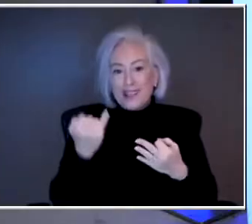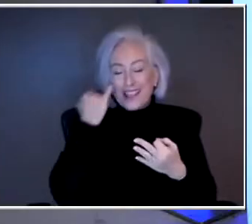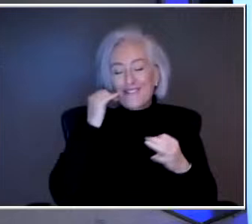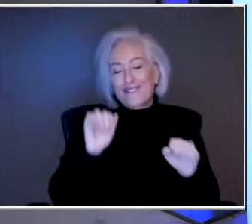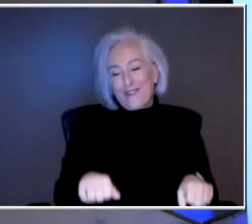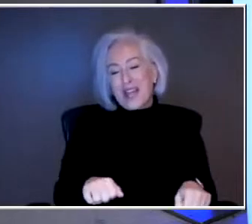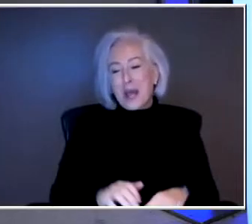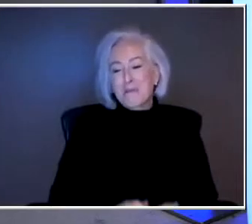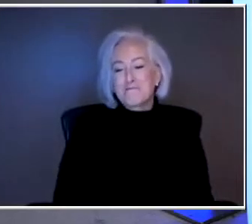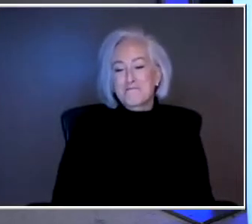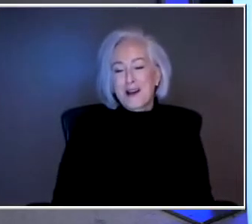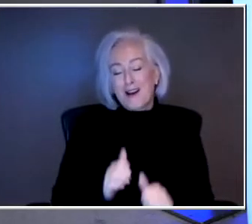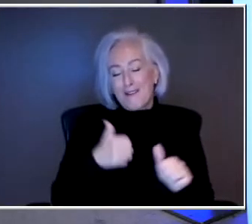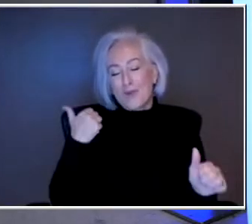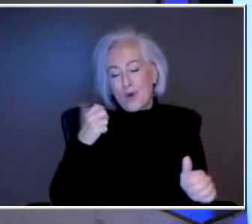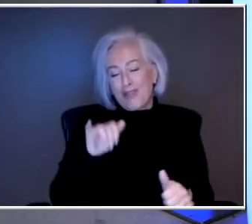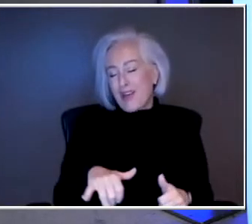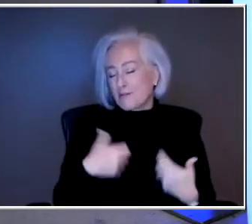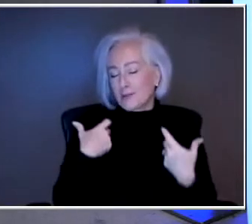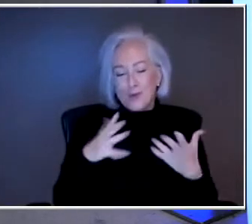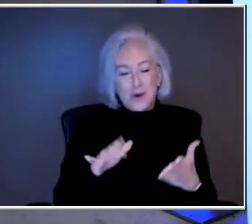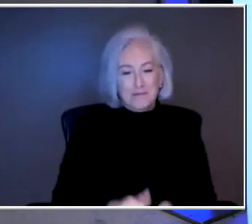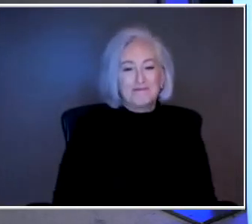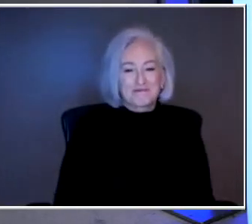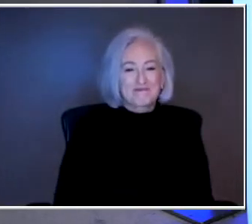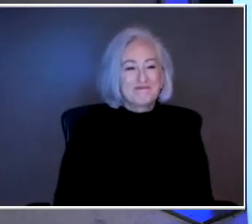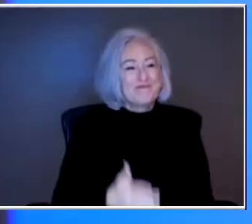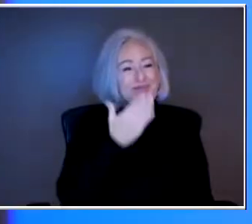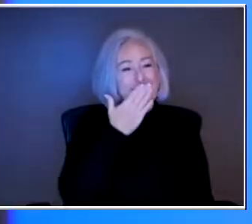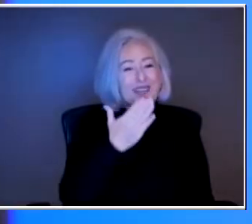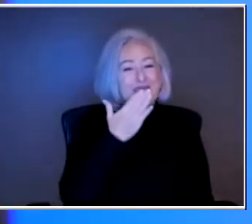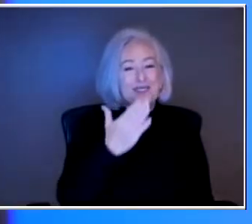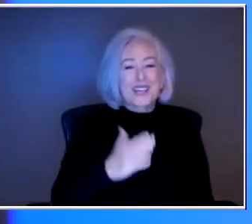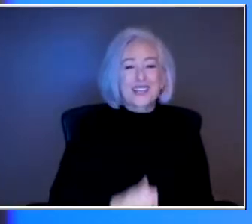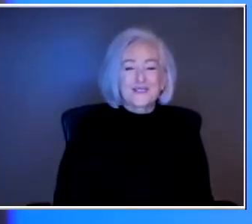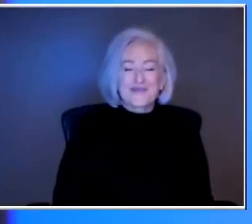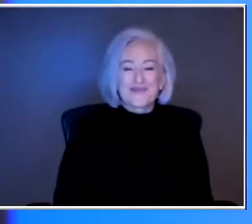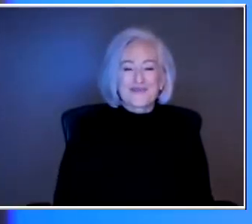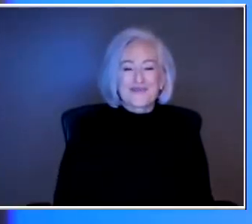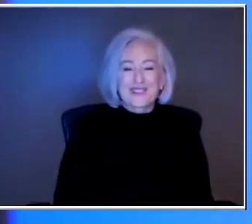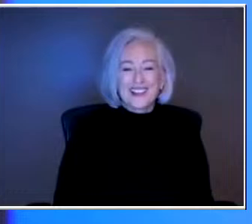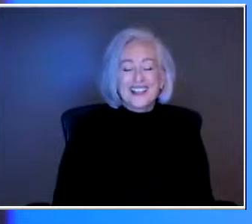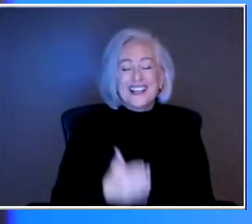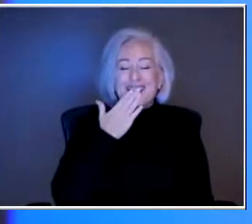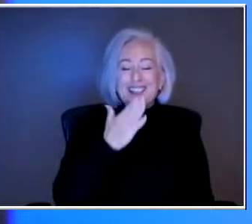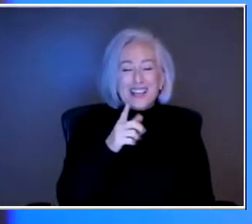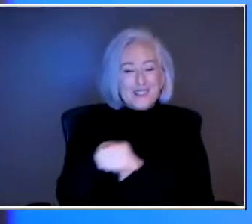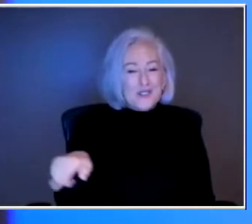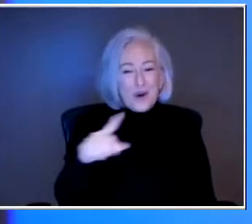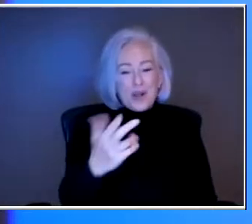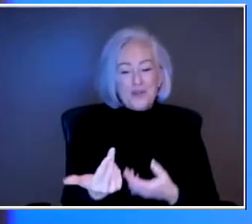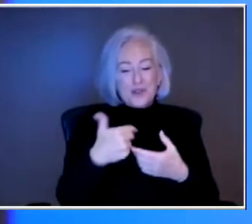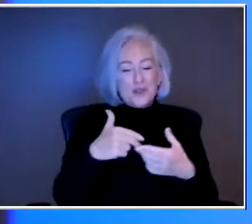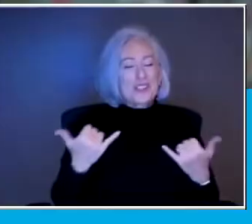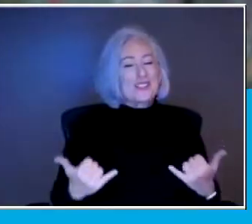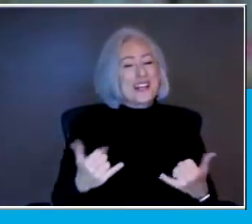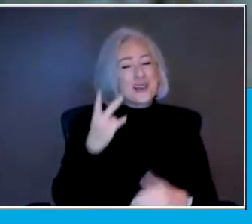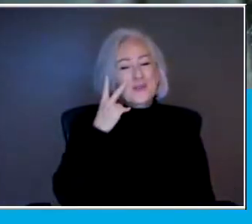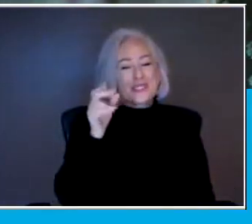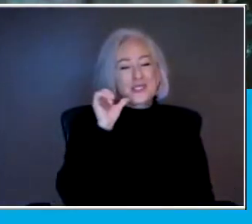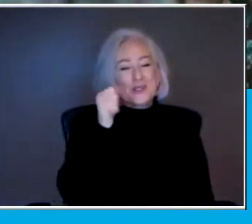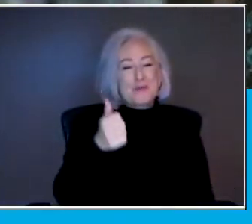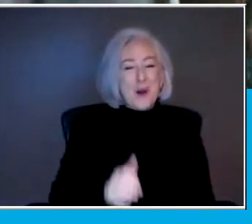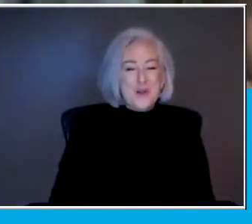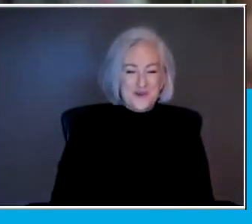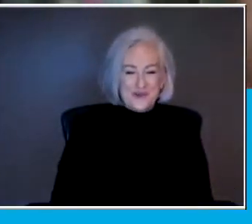job. Absolutely. Thank you both so much. Appreciate you. Thank you for having us. All right. Thanks to both of these ladies. Thanks to our viewers for being with us today. We'll see you back here tomorrow. No